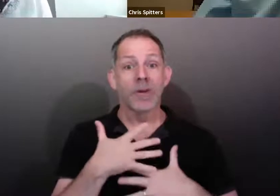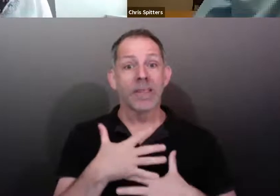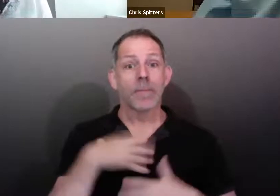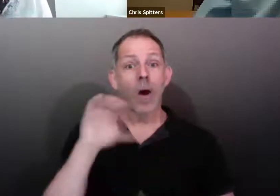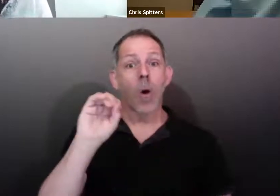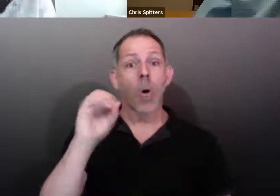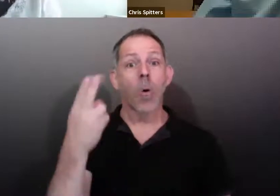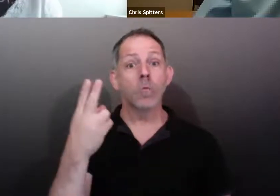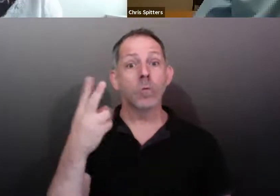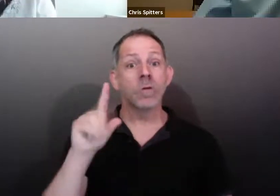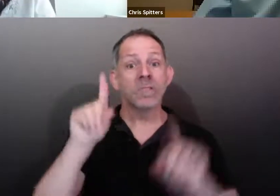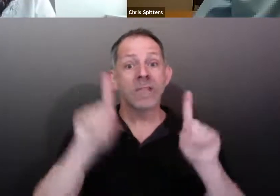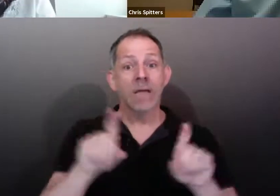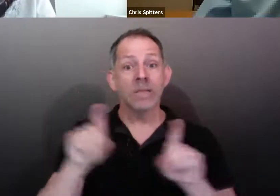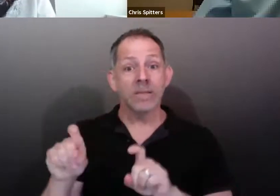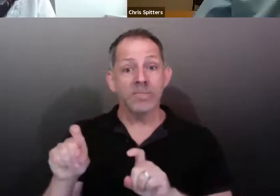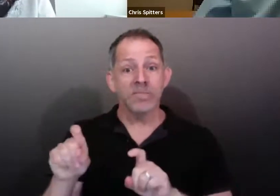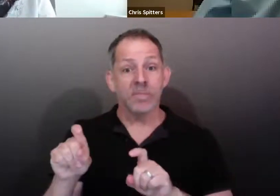a breath hurt.